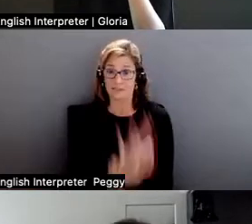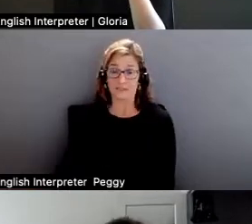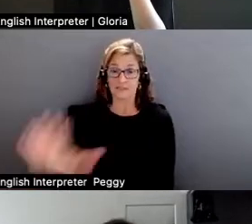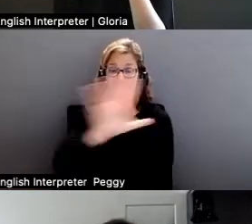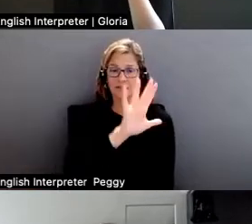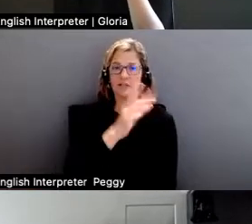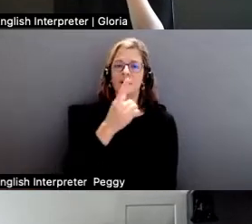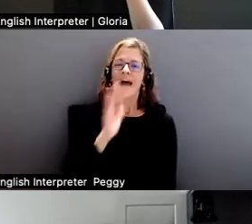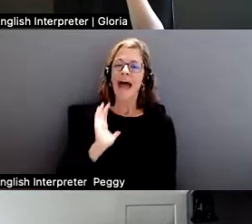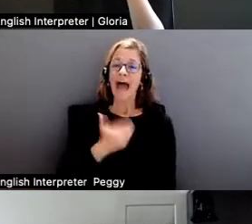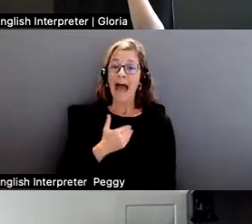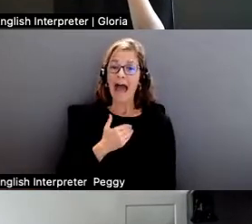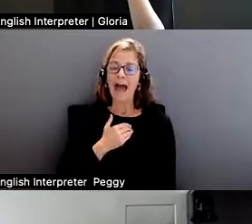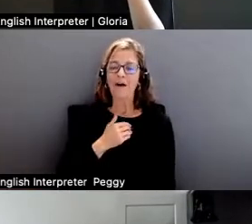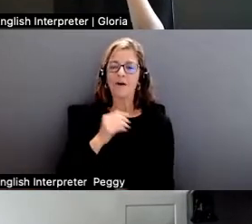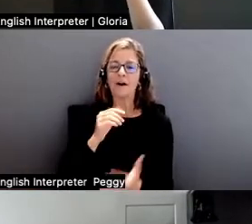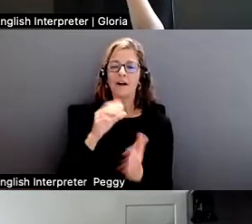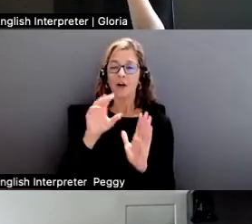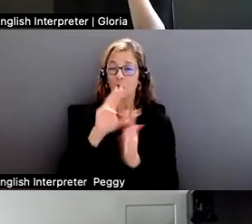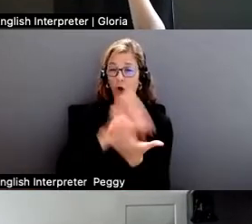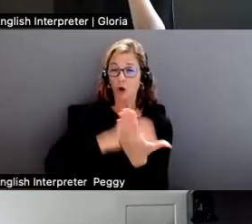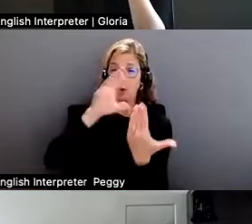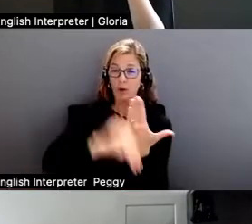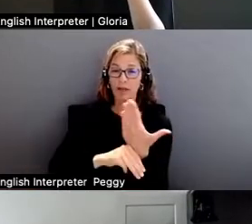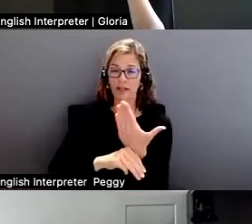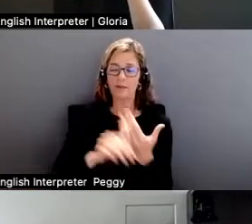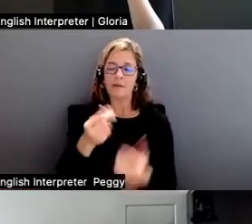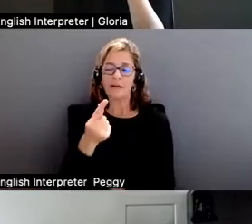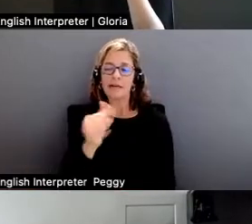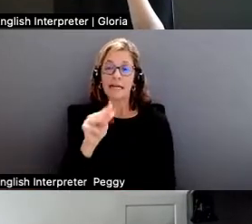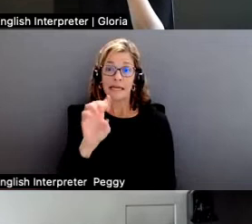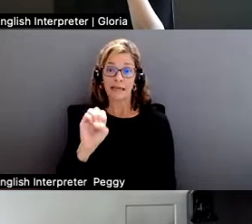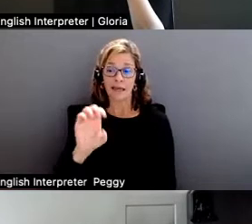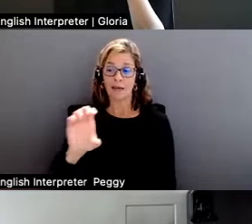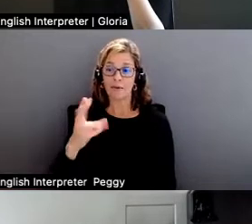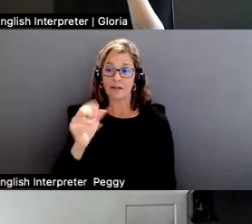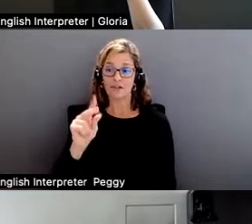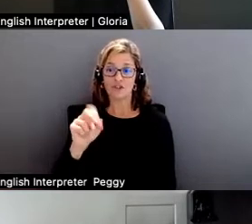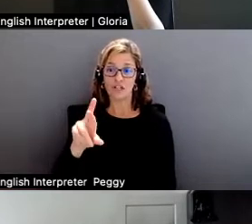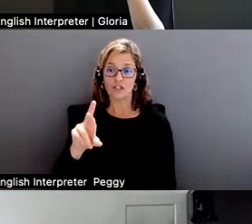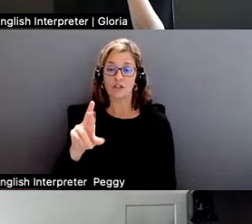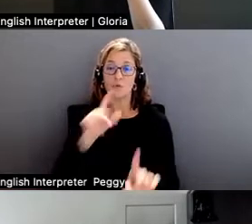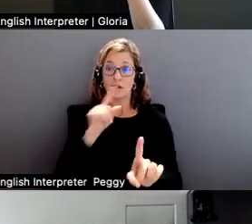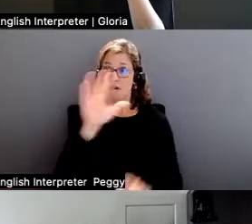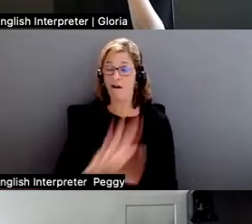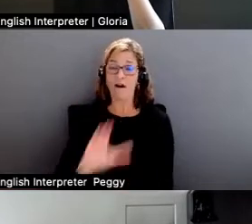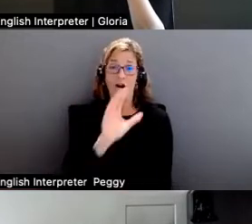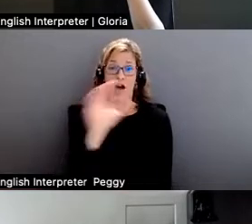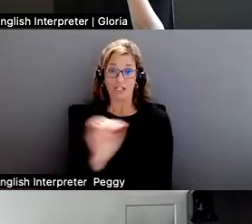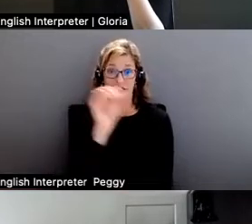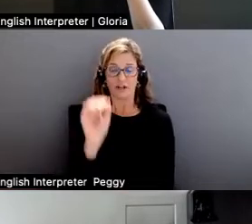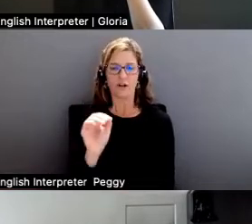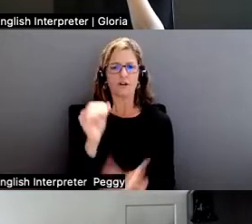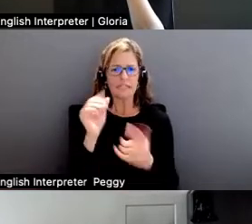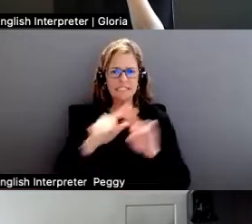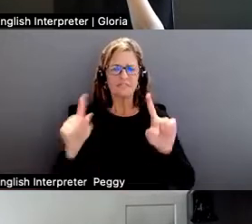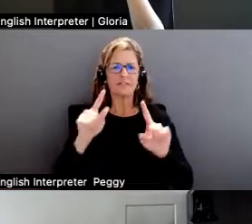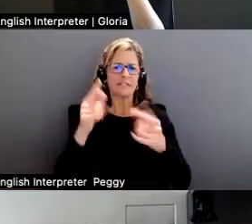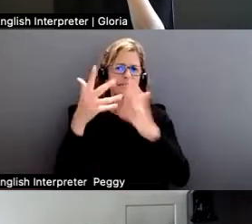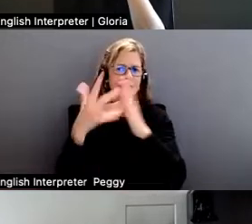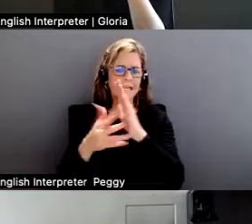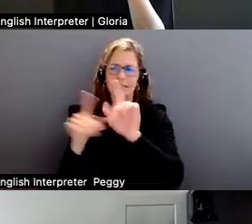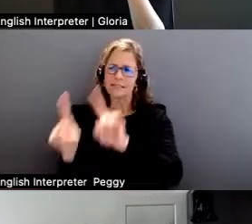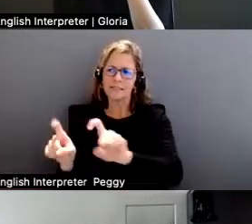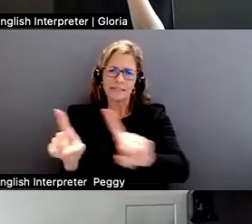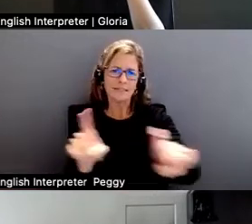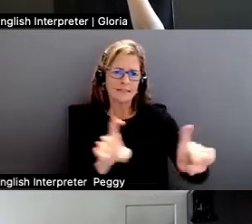training material and provide us feedback. So what I find personally hugely rewarding is hearing that a